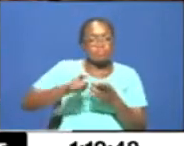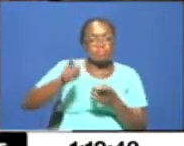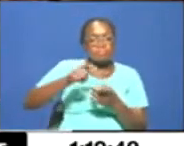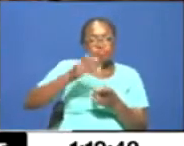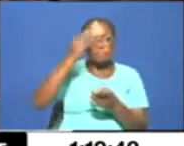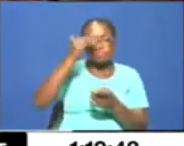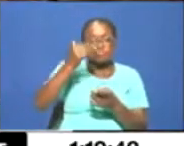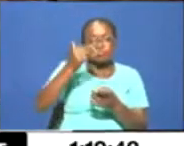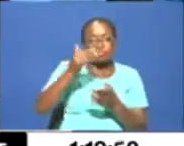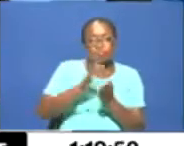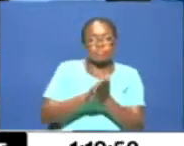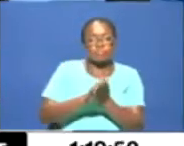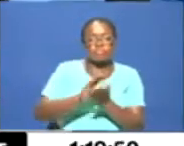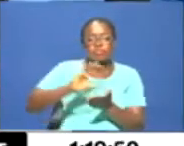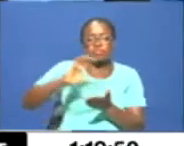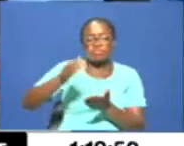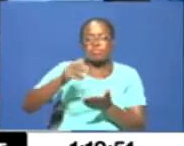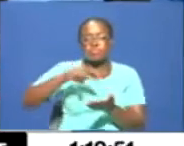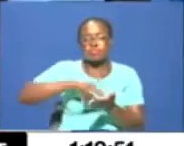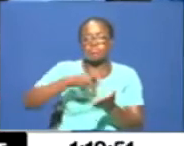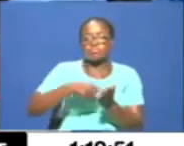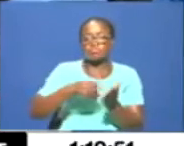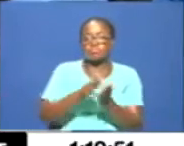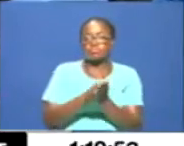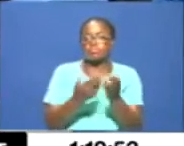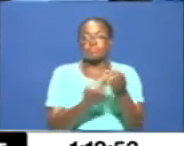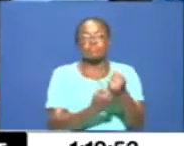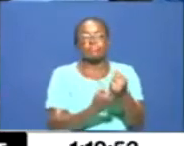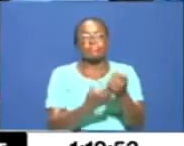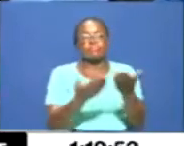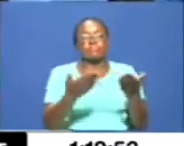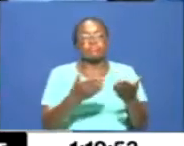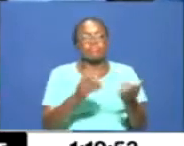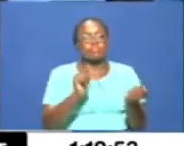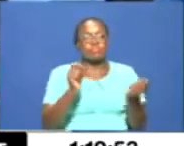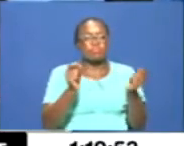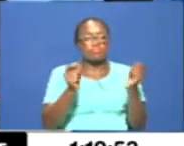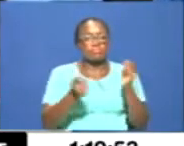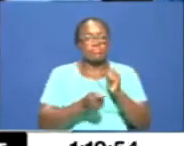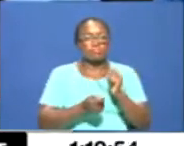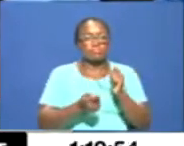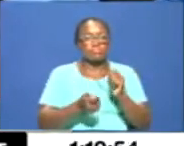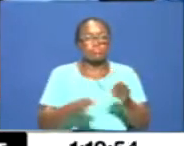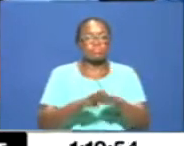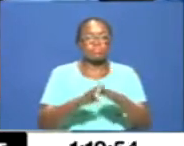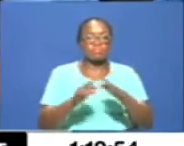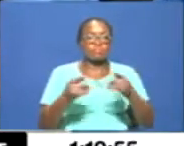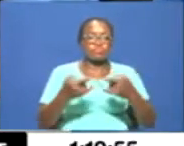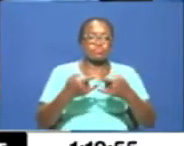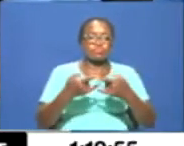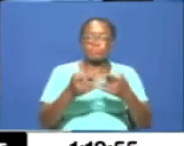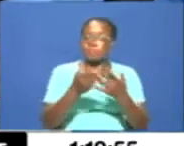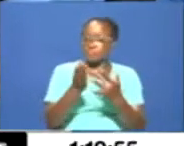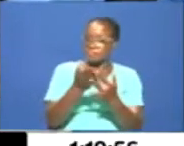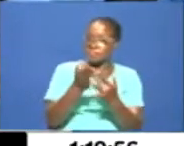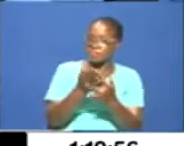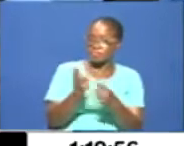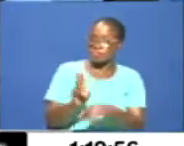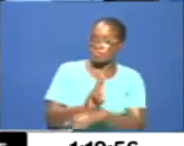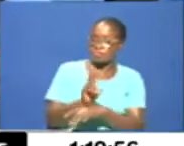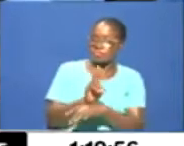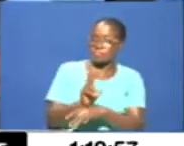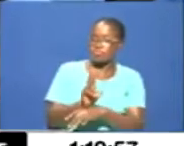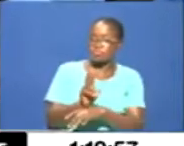ongoing capital projects. These partners are bringing a change to bridge a gap between production and consumption of